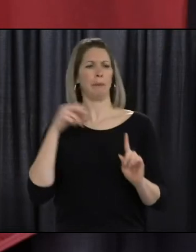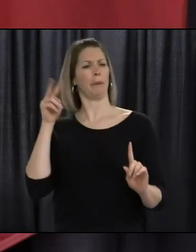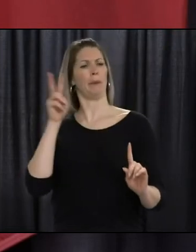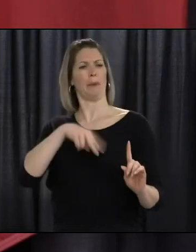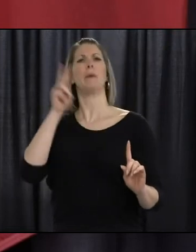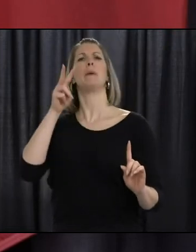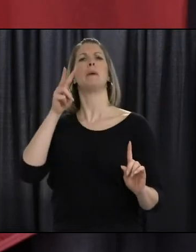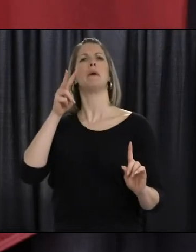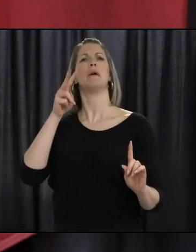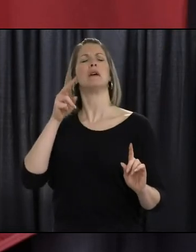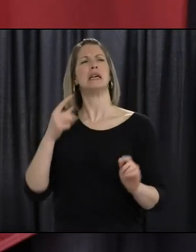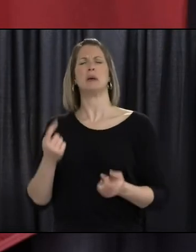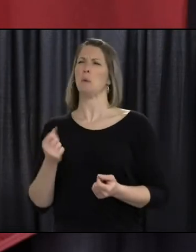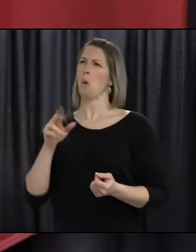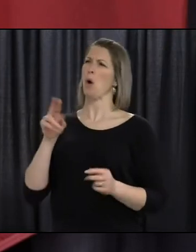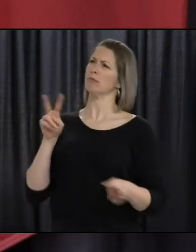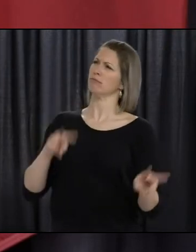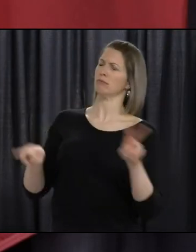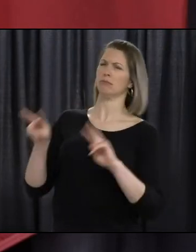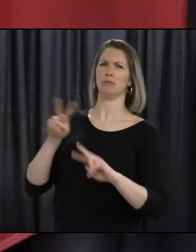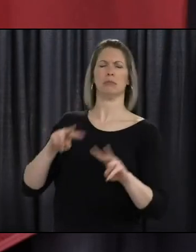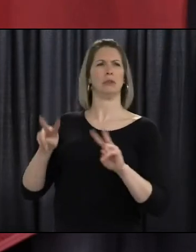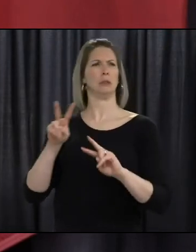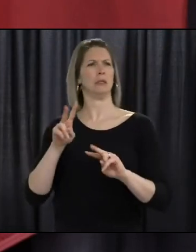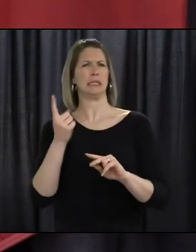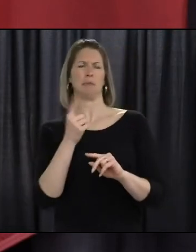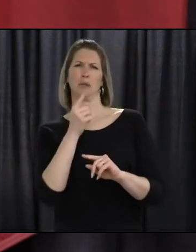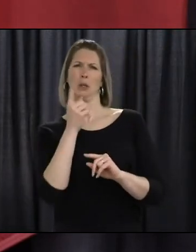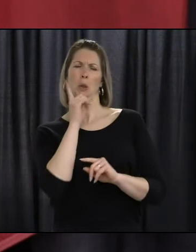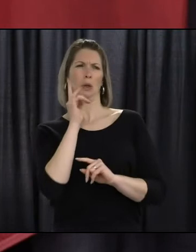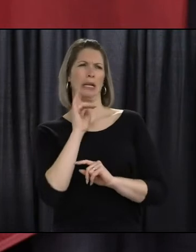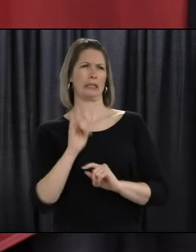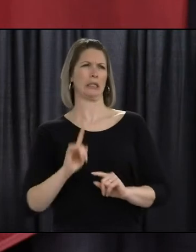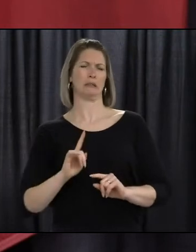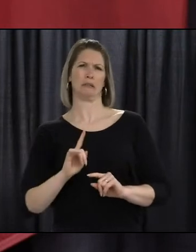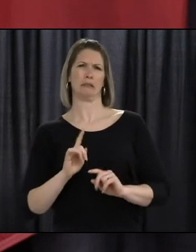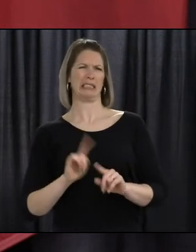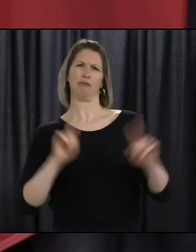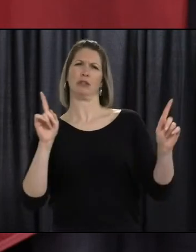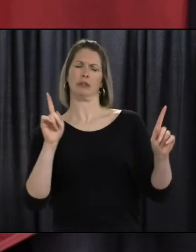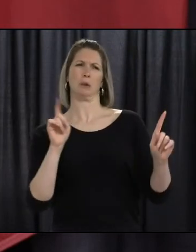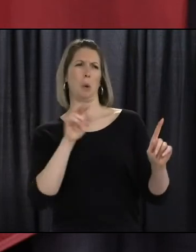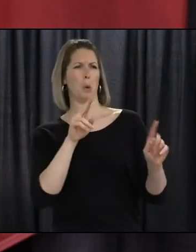just doesn't look normal. All of us are different, and that's okay.